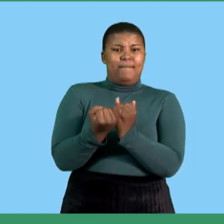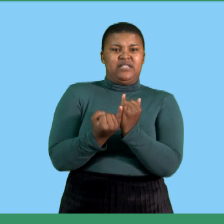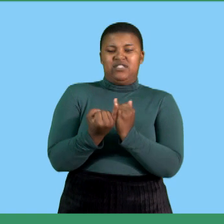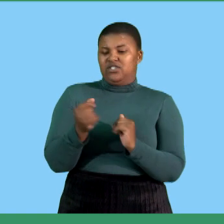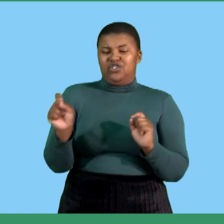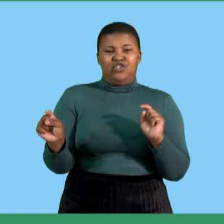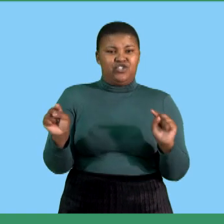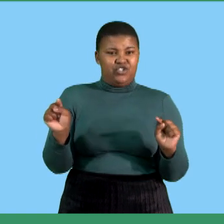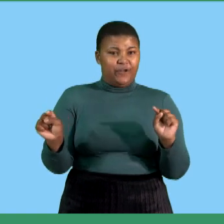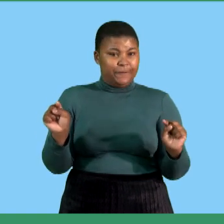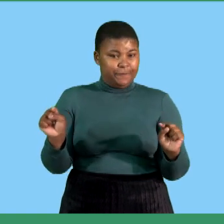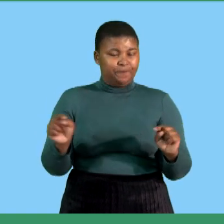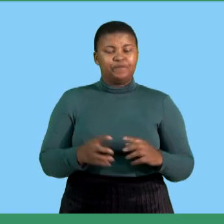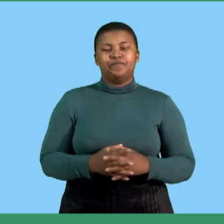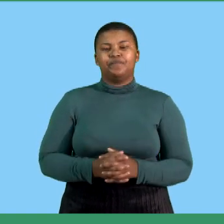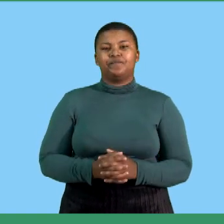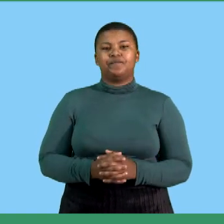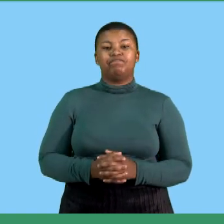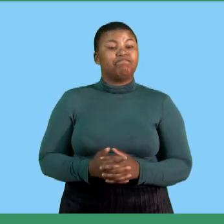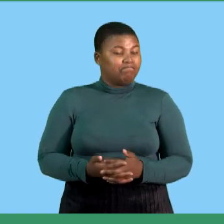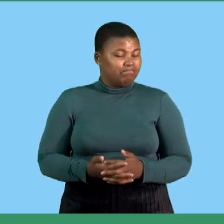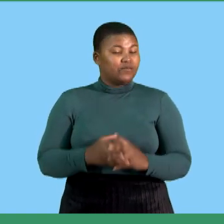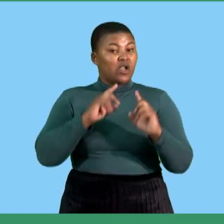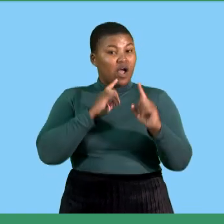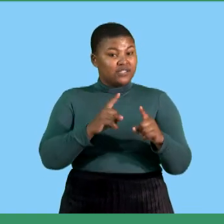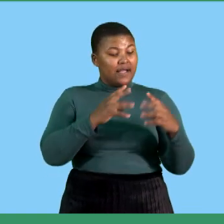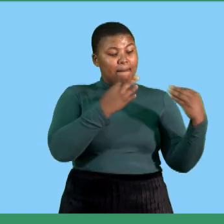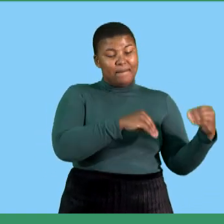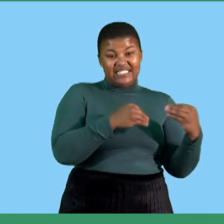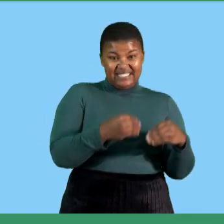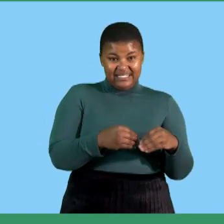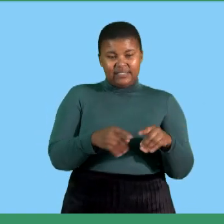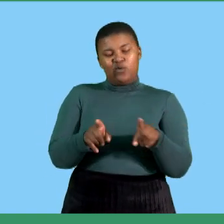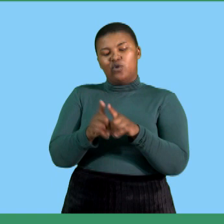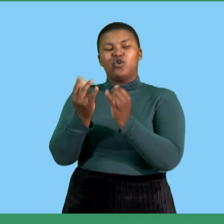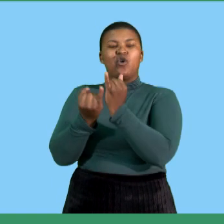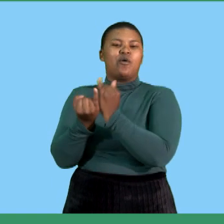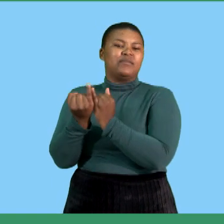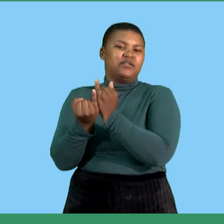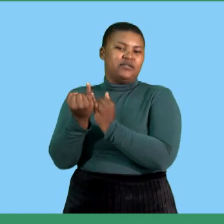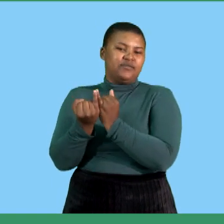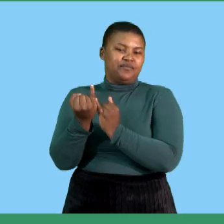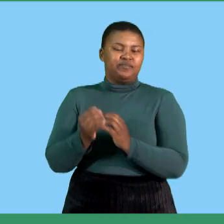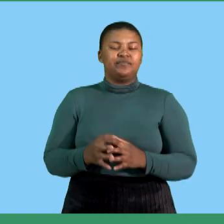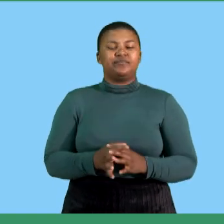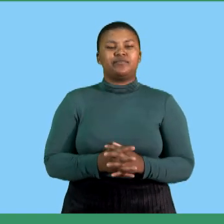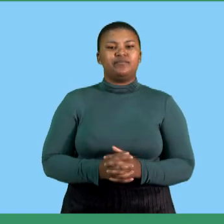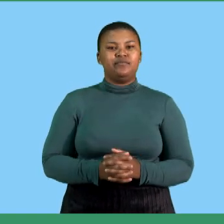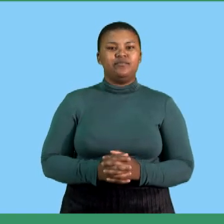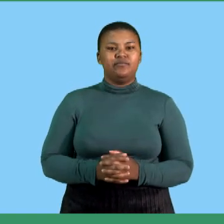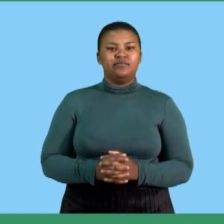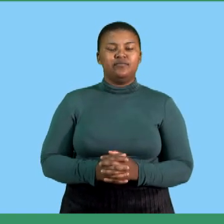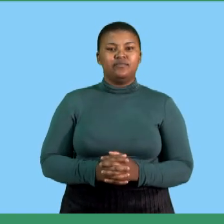to Delta dealer. So the relationship here then will be between the business and